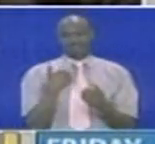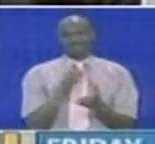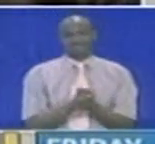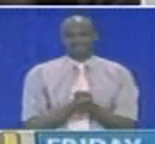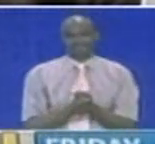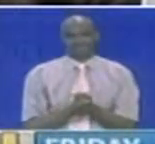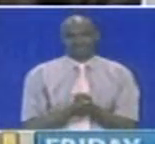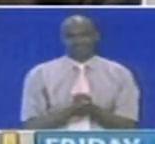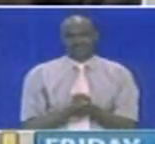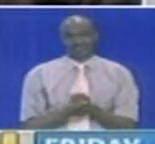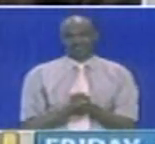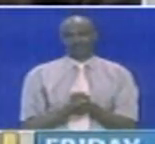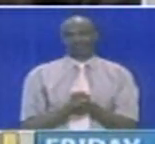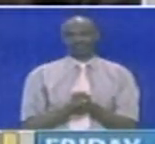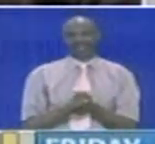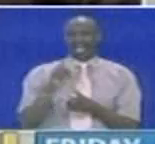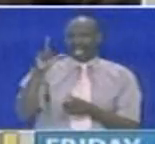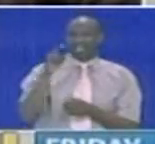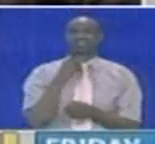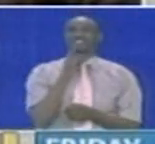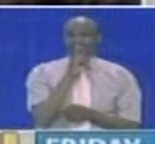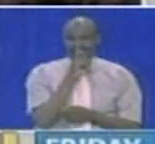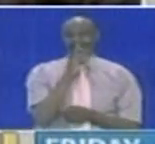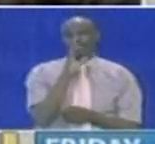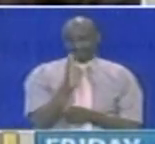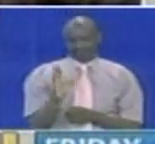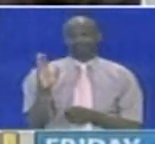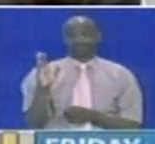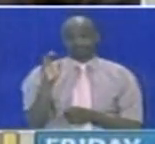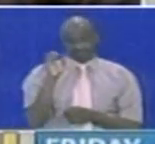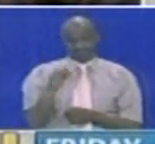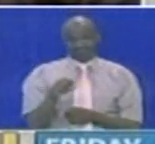could, and would. All right. Yes. So the L is silent.